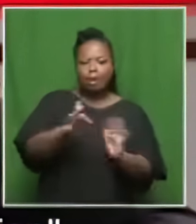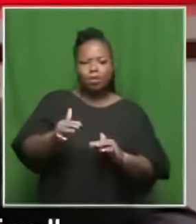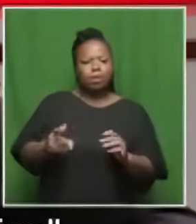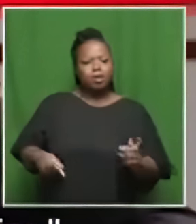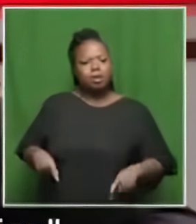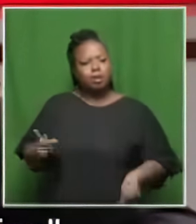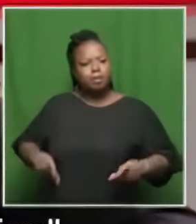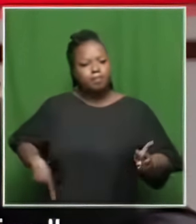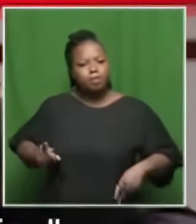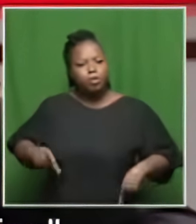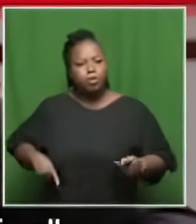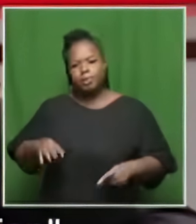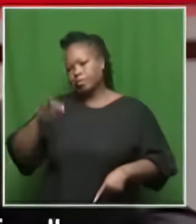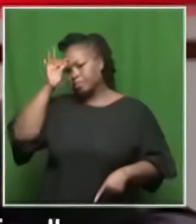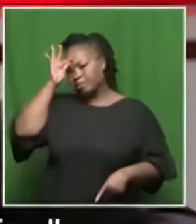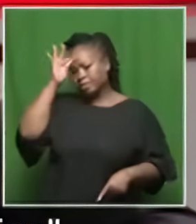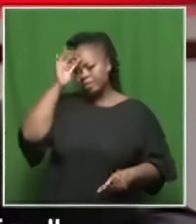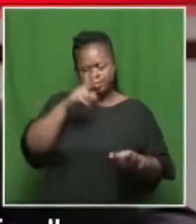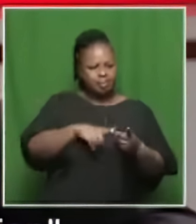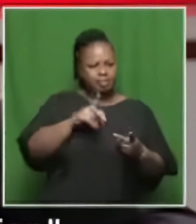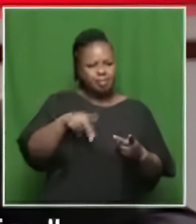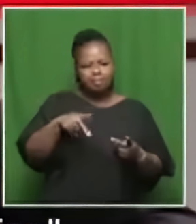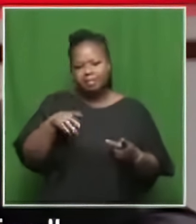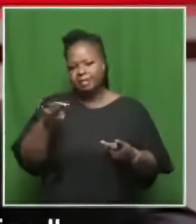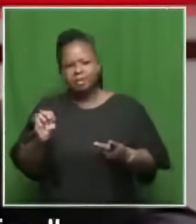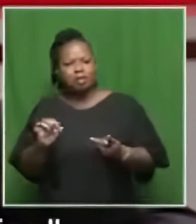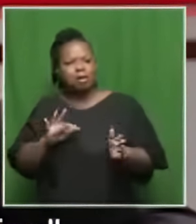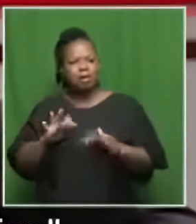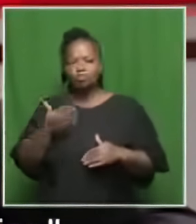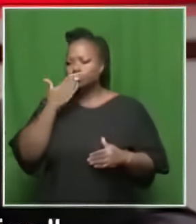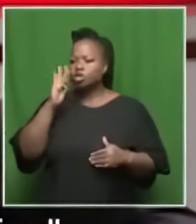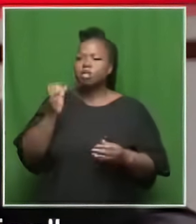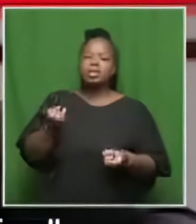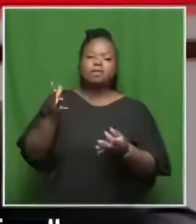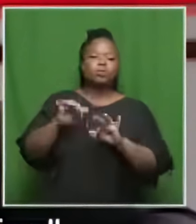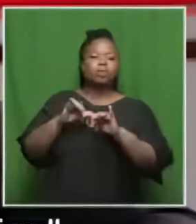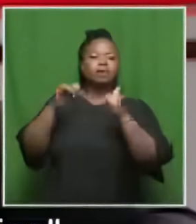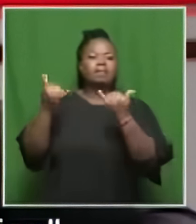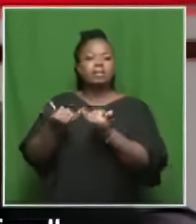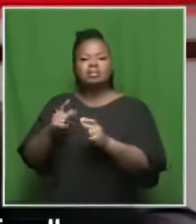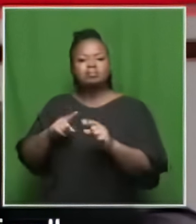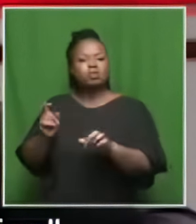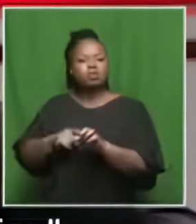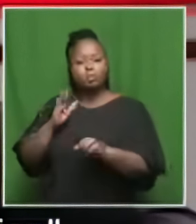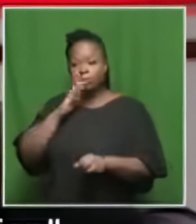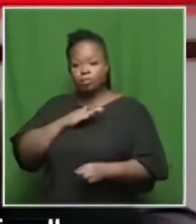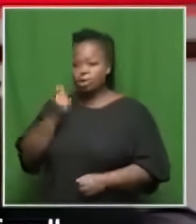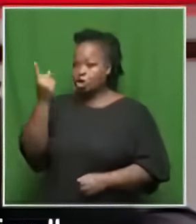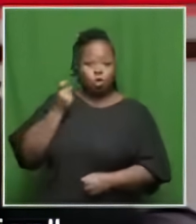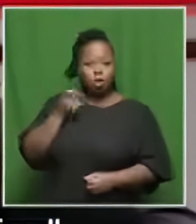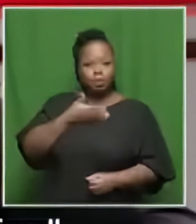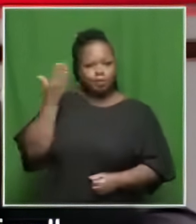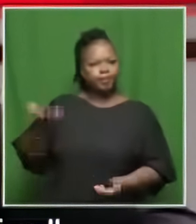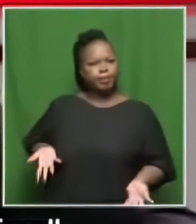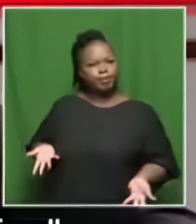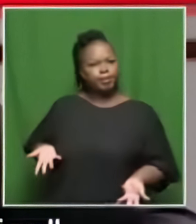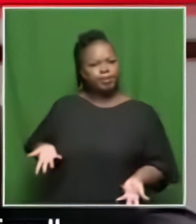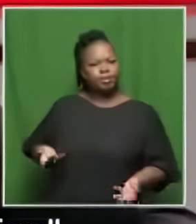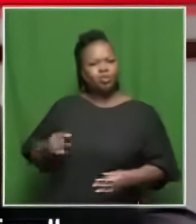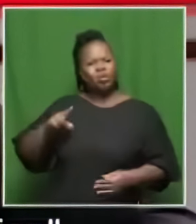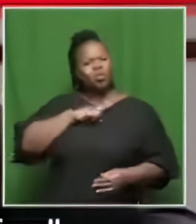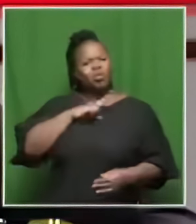procurement, in the police, how the PPEs were given to companies that were not qualified? She was not called. And